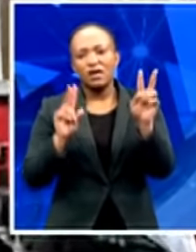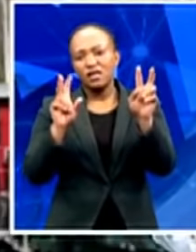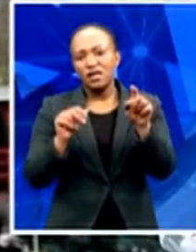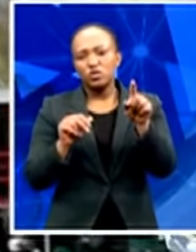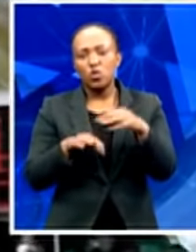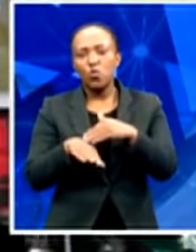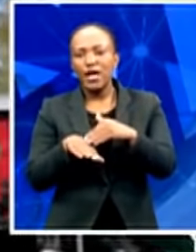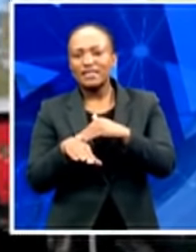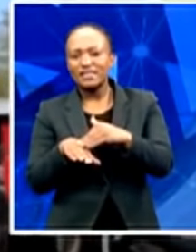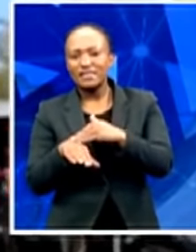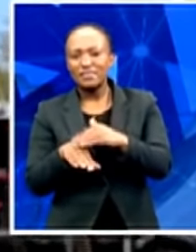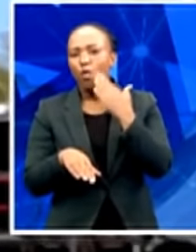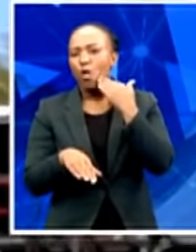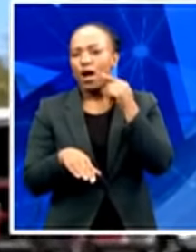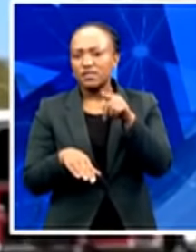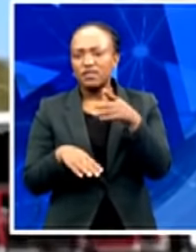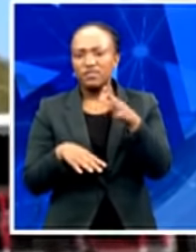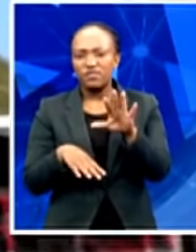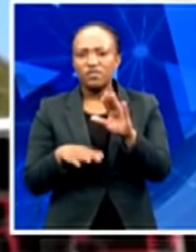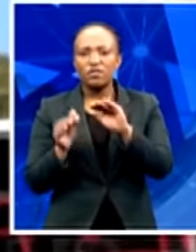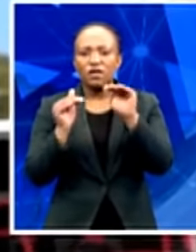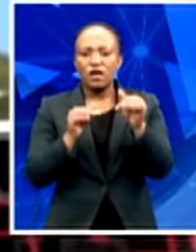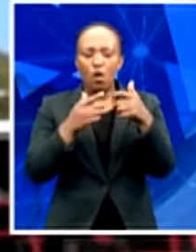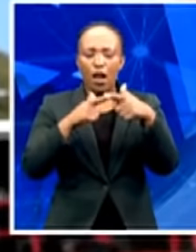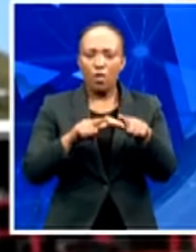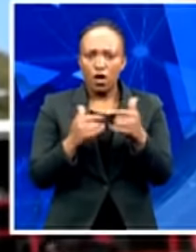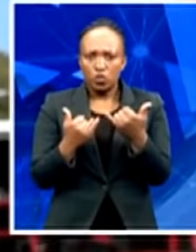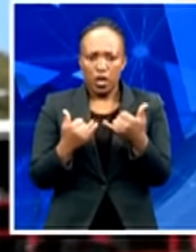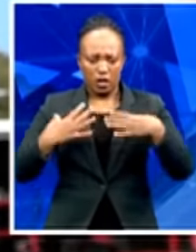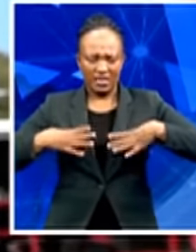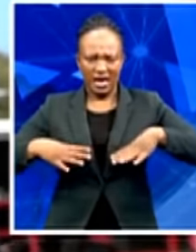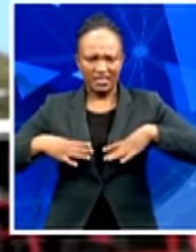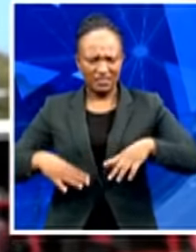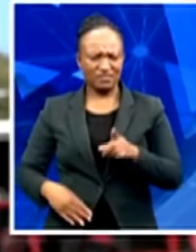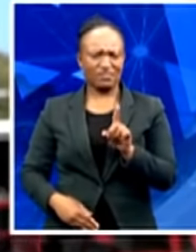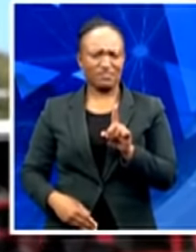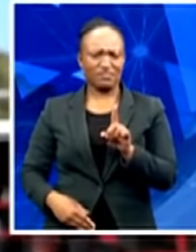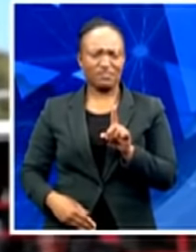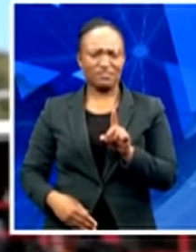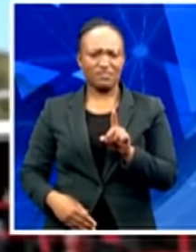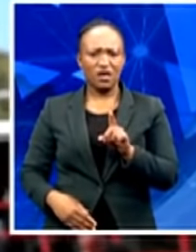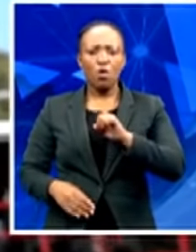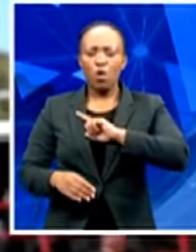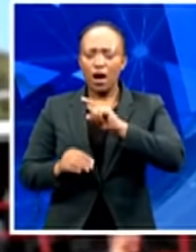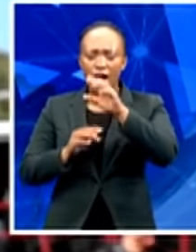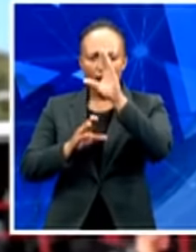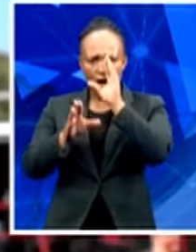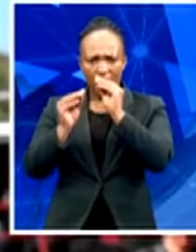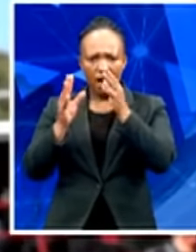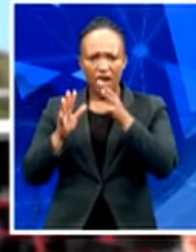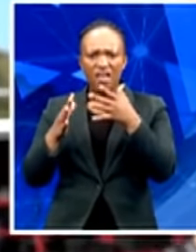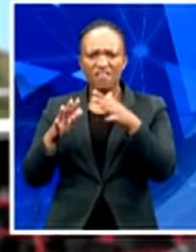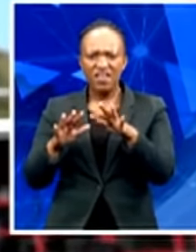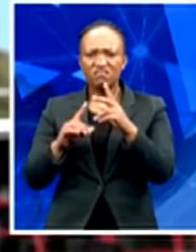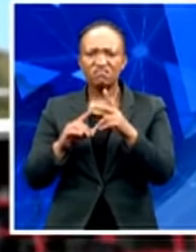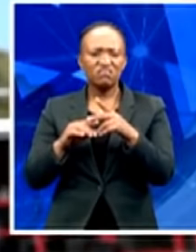It was our language. Today is how we dress. Because this learner who was violently removed from this school came here on a